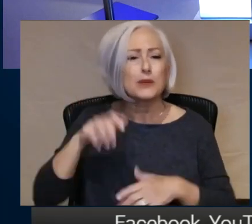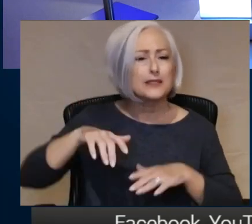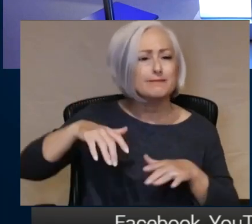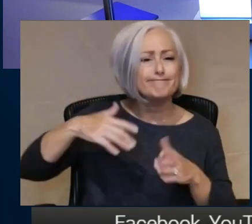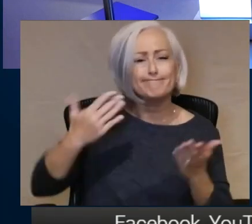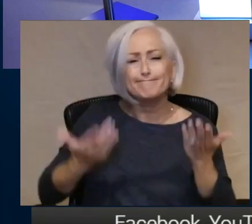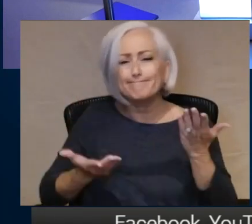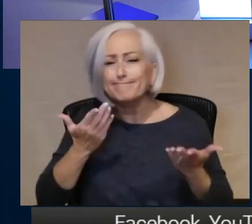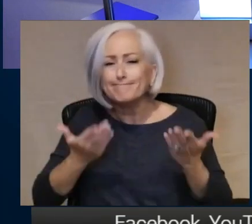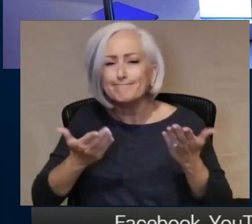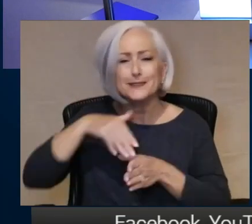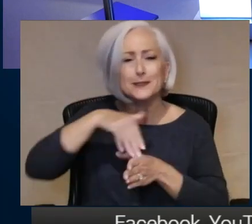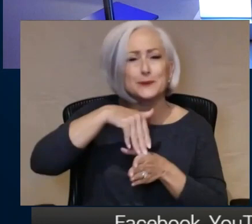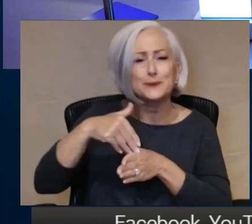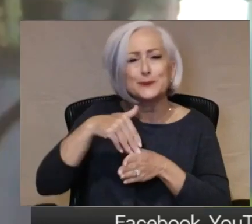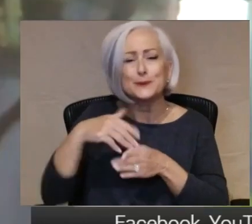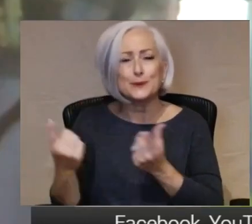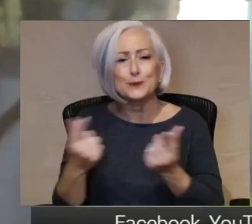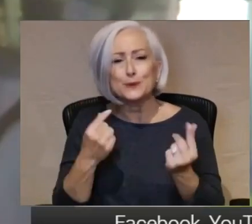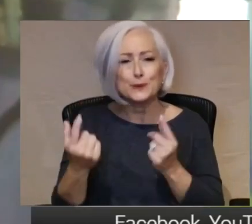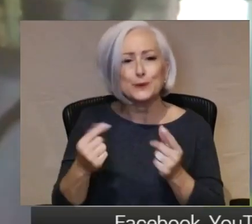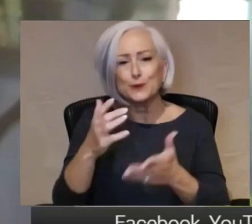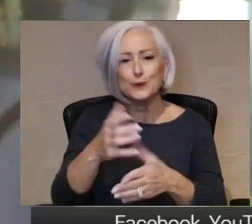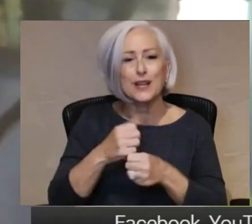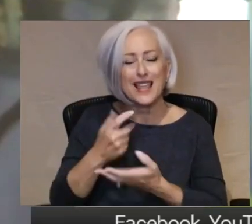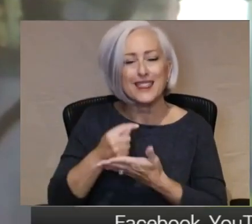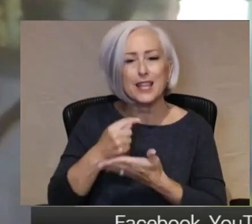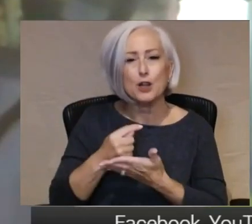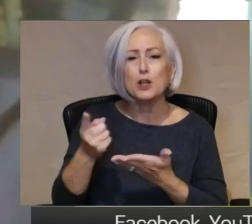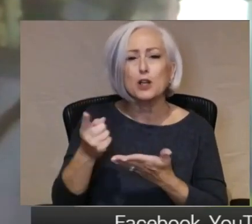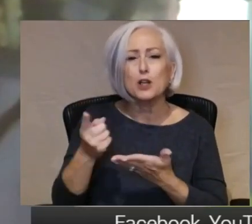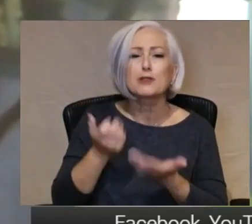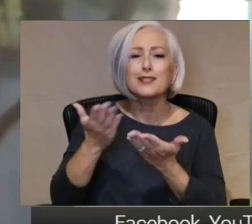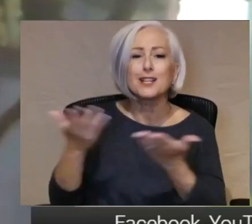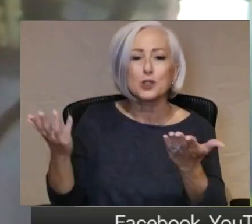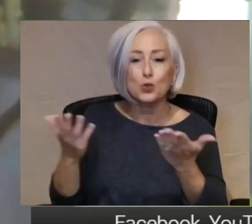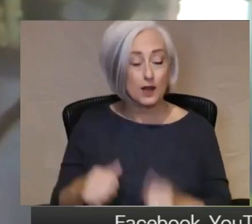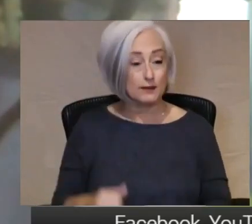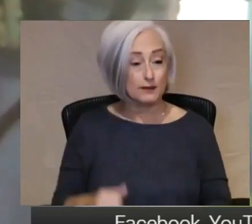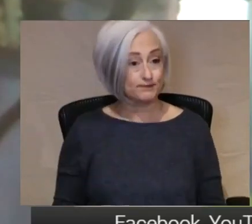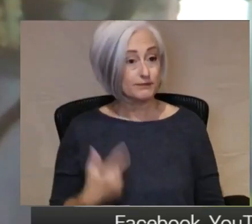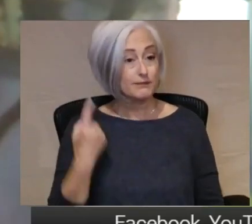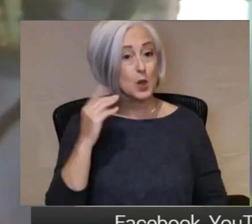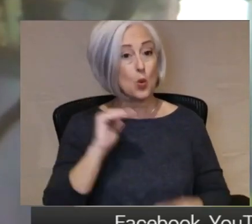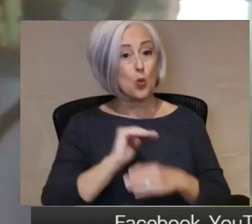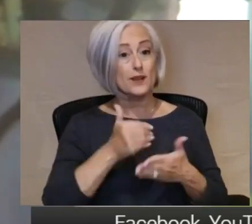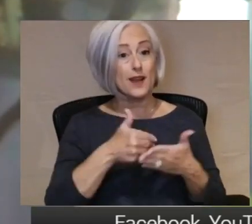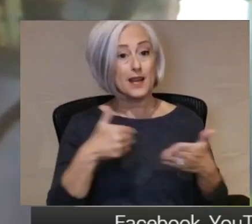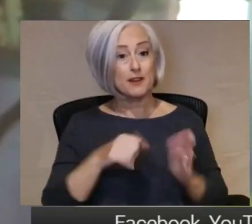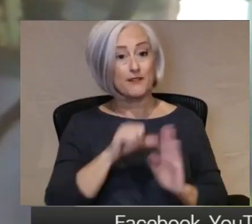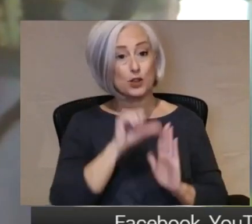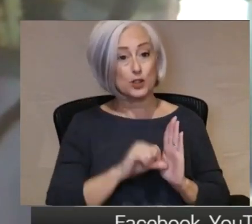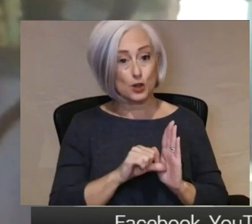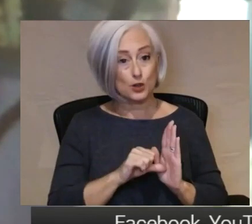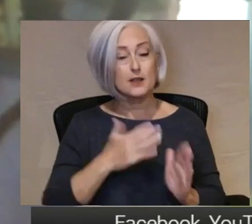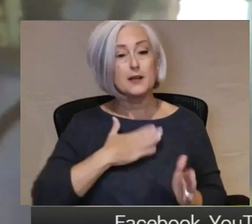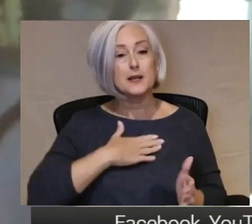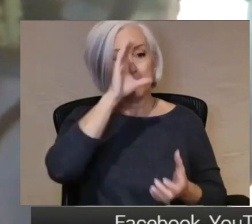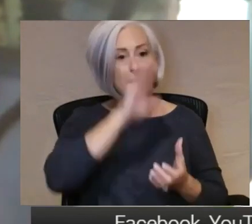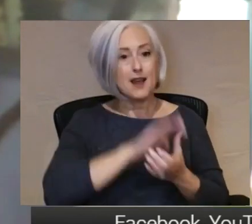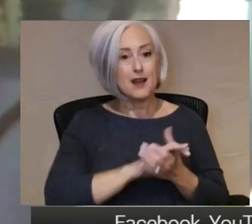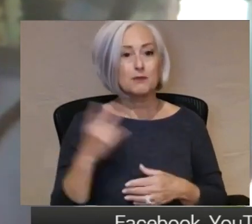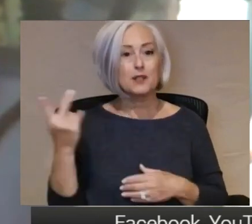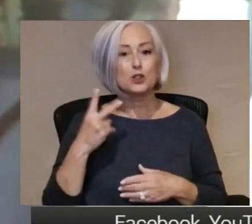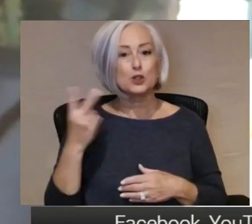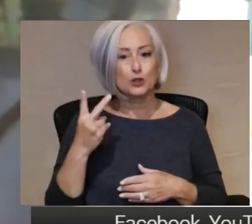Are there reasons to do it? Please. I want to share something with you. The night before surgery, my husband and I were in the hotel having